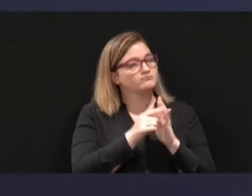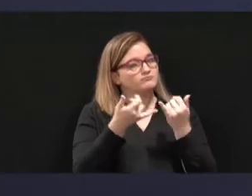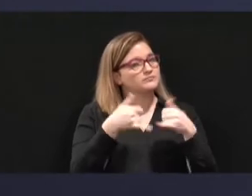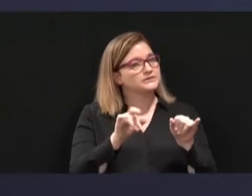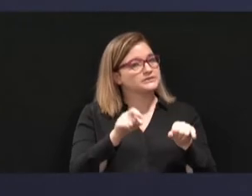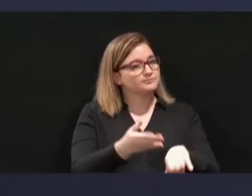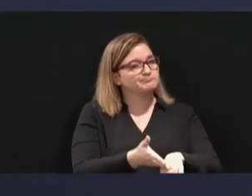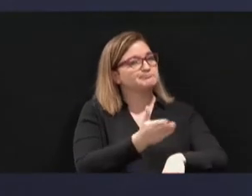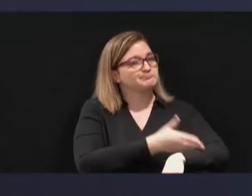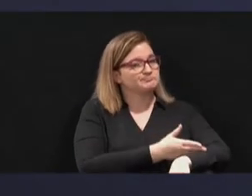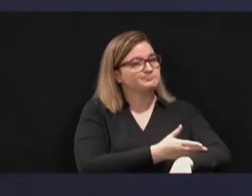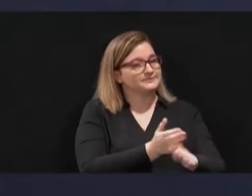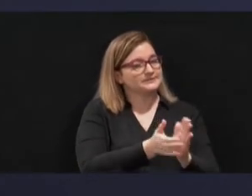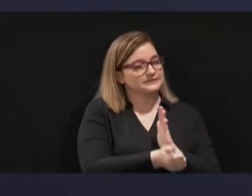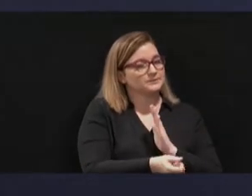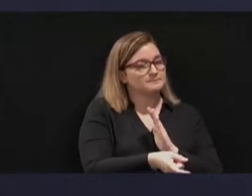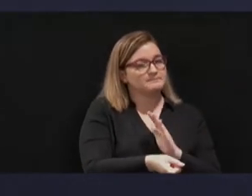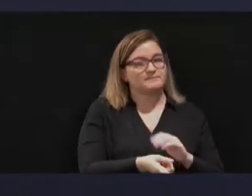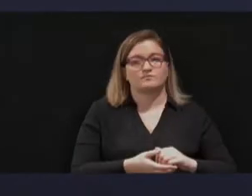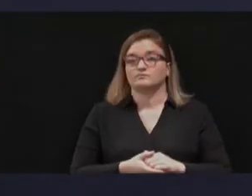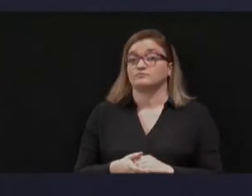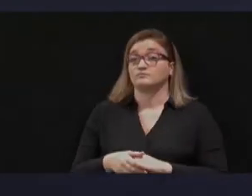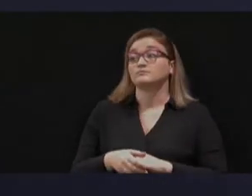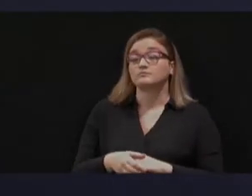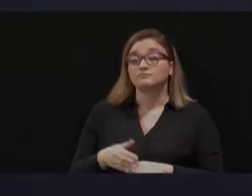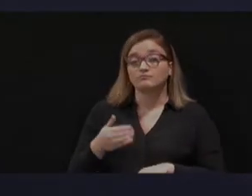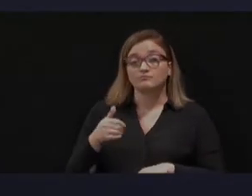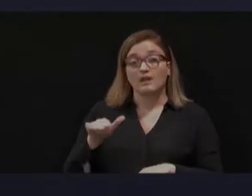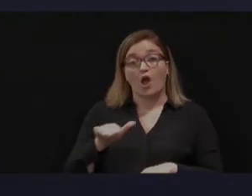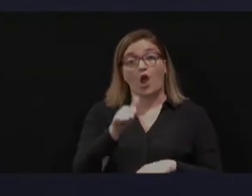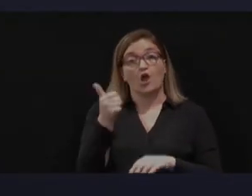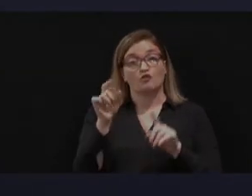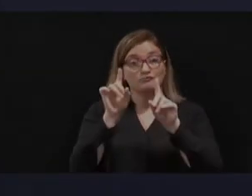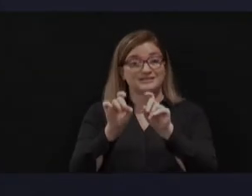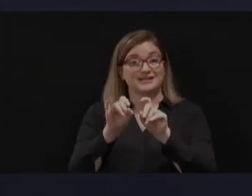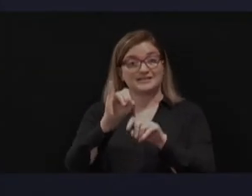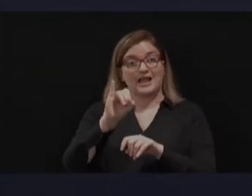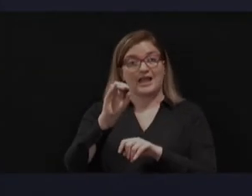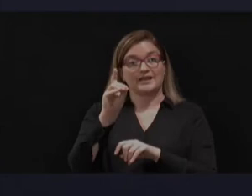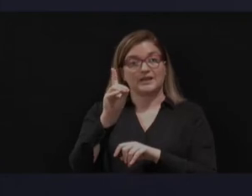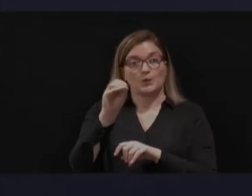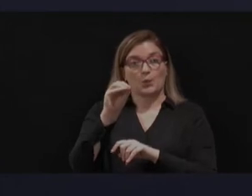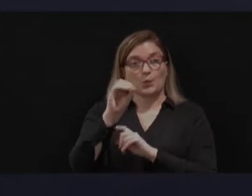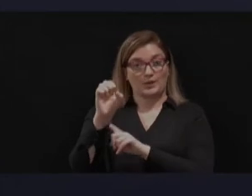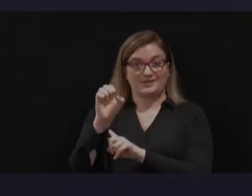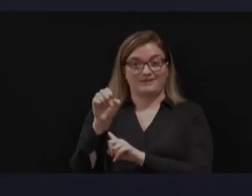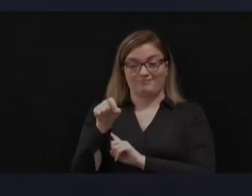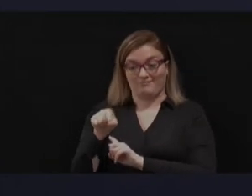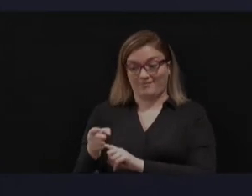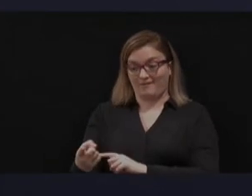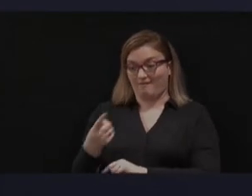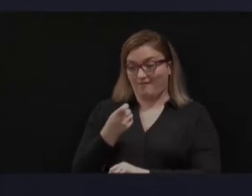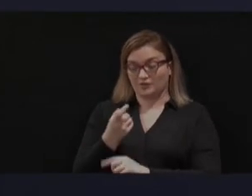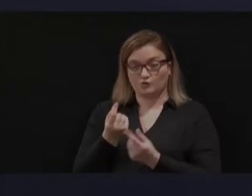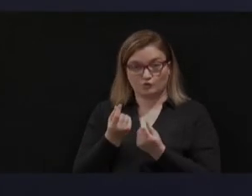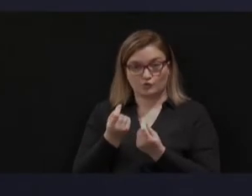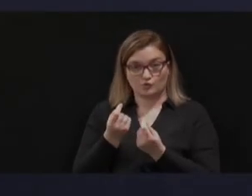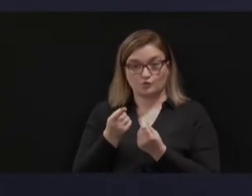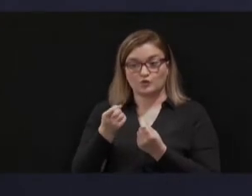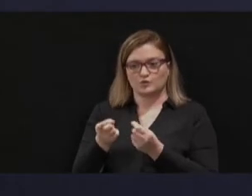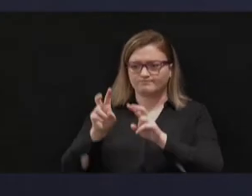I'm going to go to another test IDOE asks you to do when you're doing your assessment